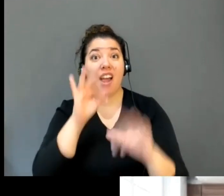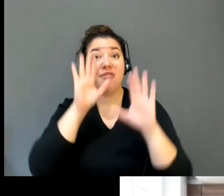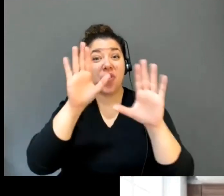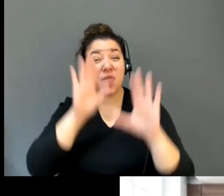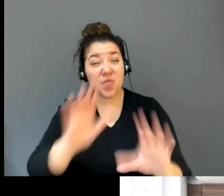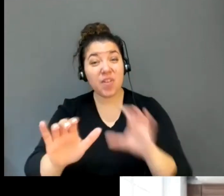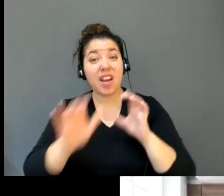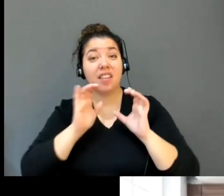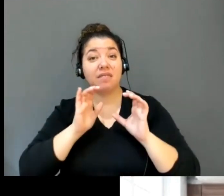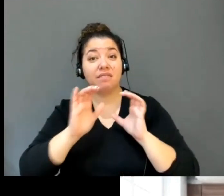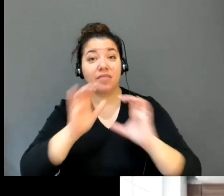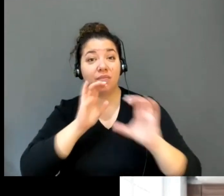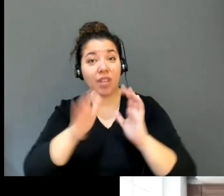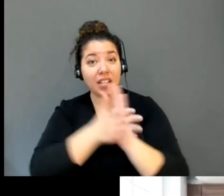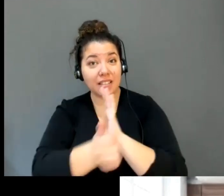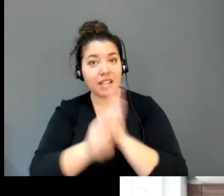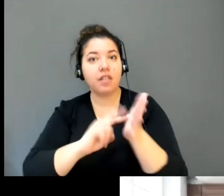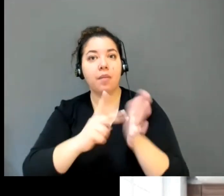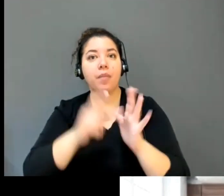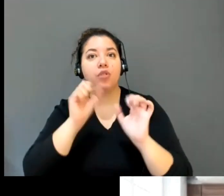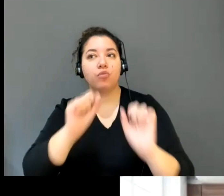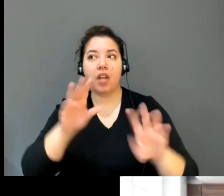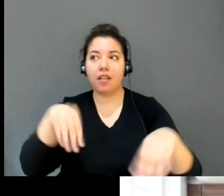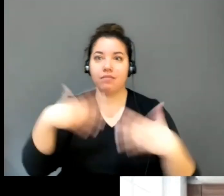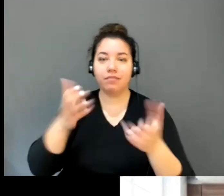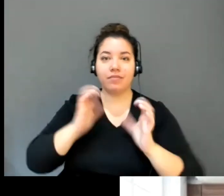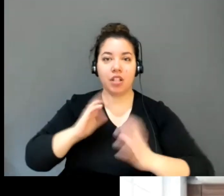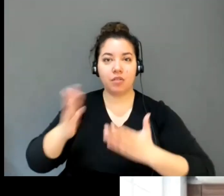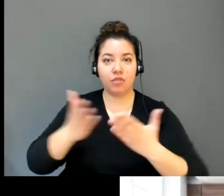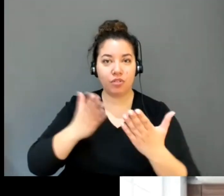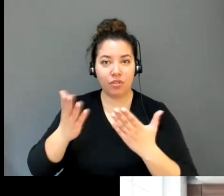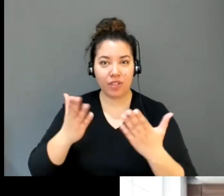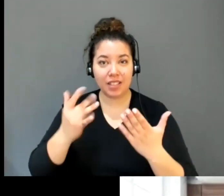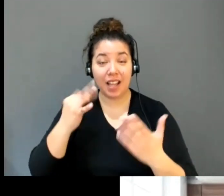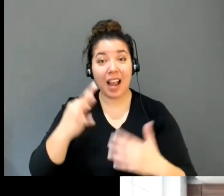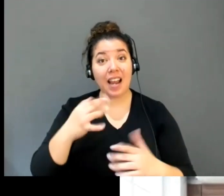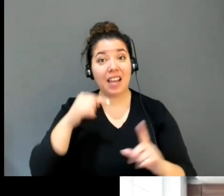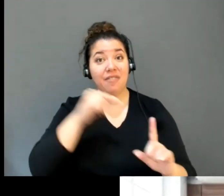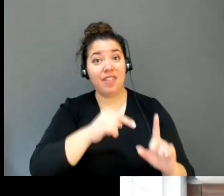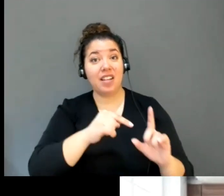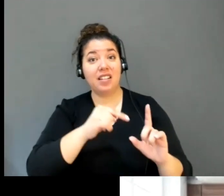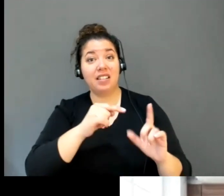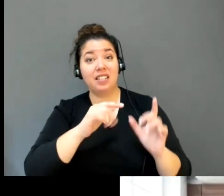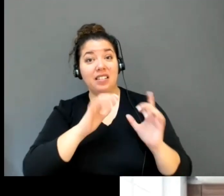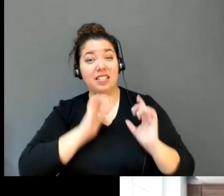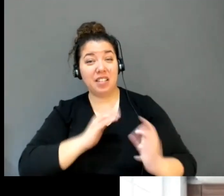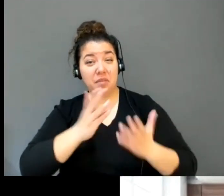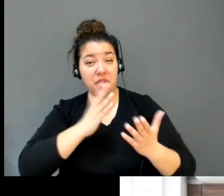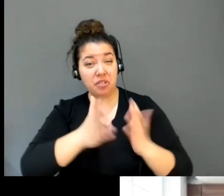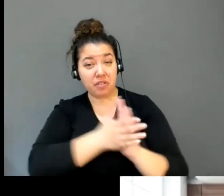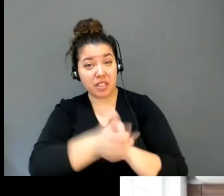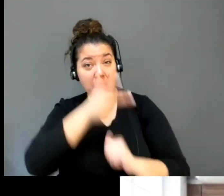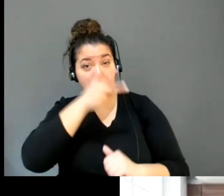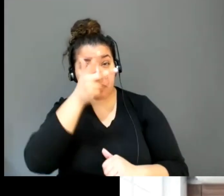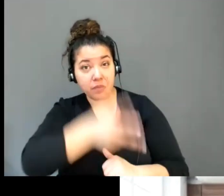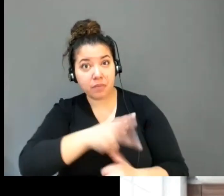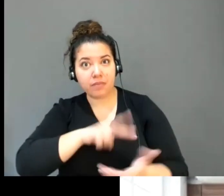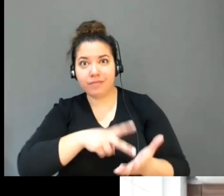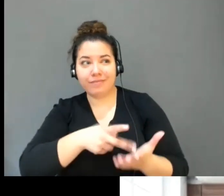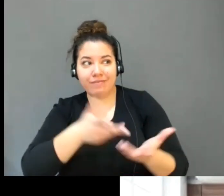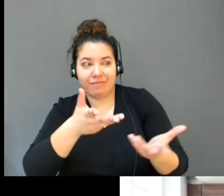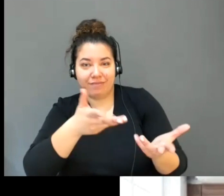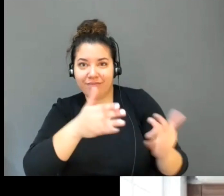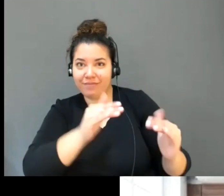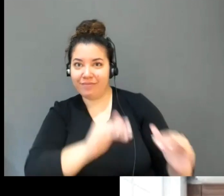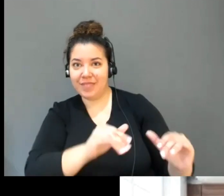customer service. And it's the fastest way to sink a ship when they're bad. So, I think there are decisions that we make that will